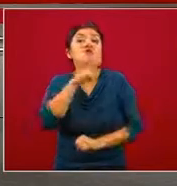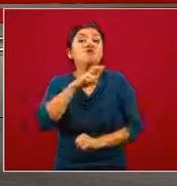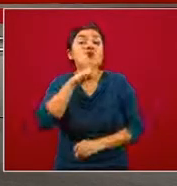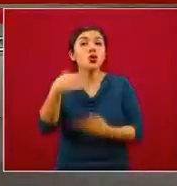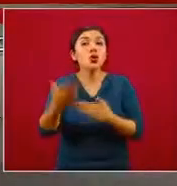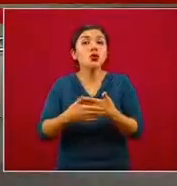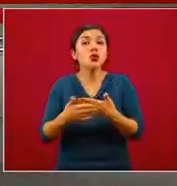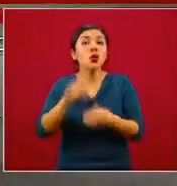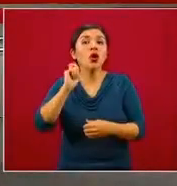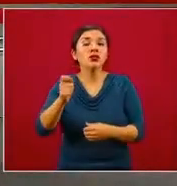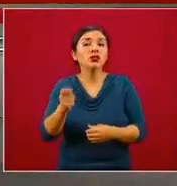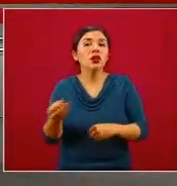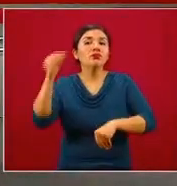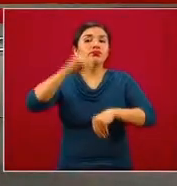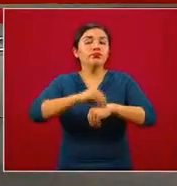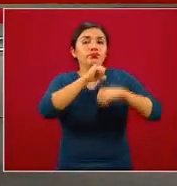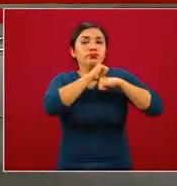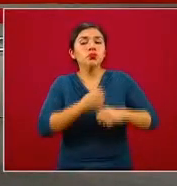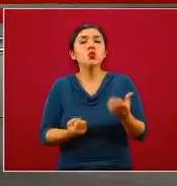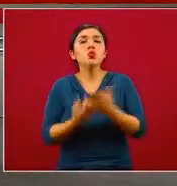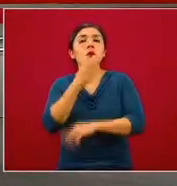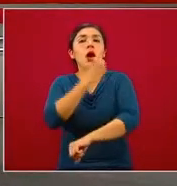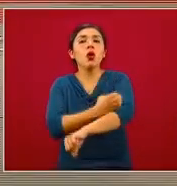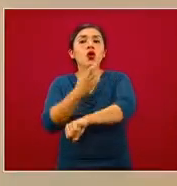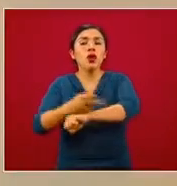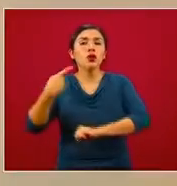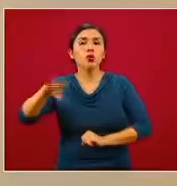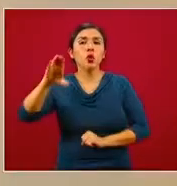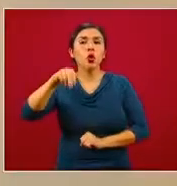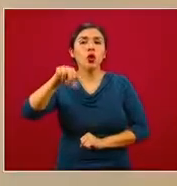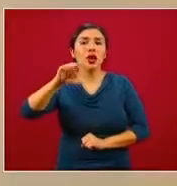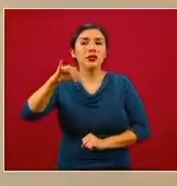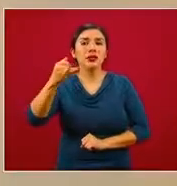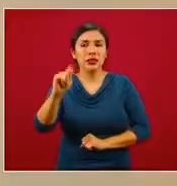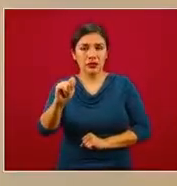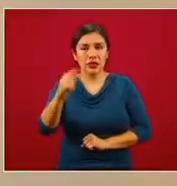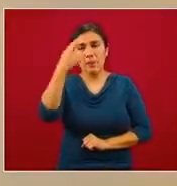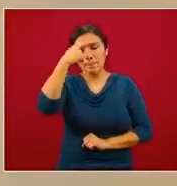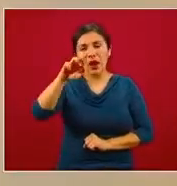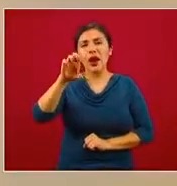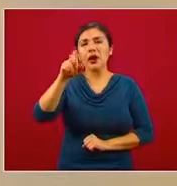and who has been a very valuable contributor to this project.